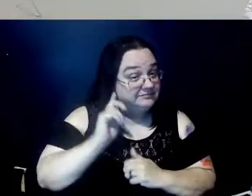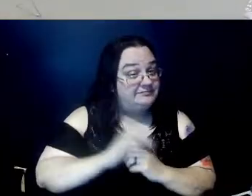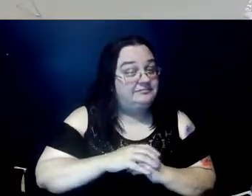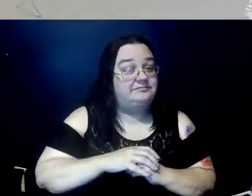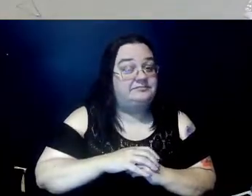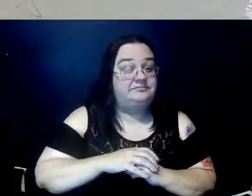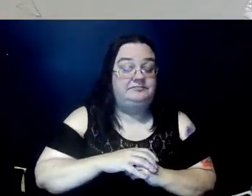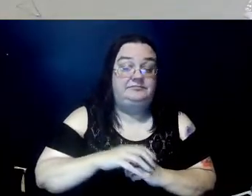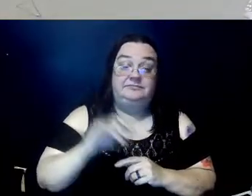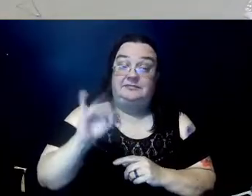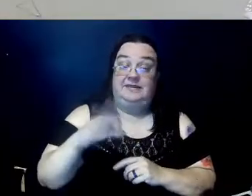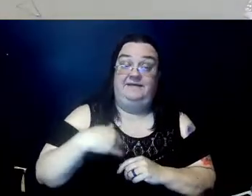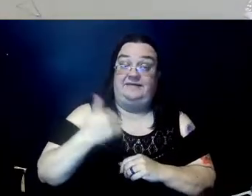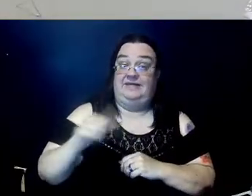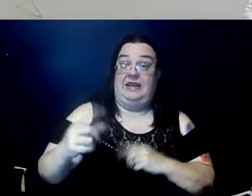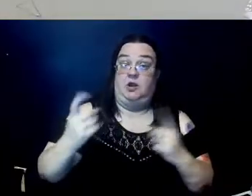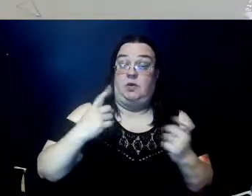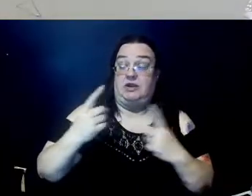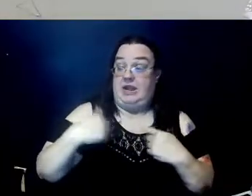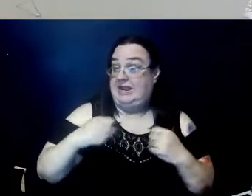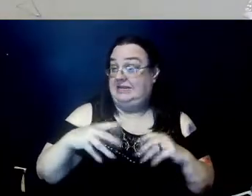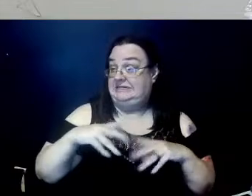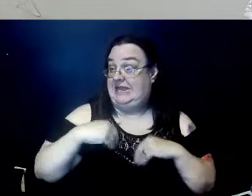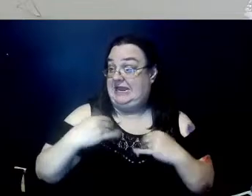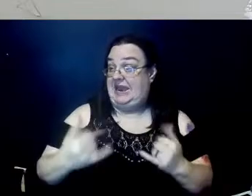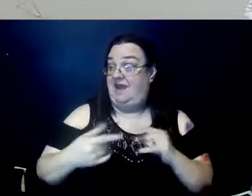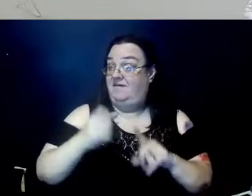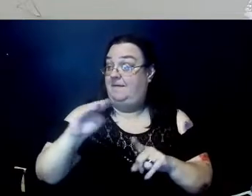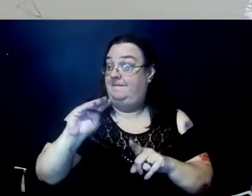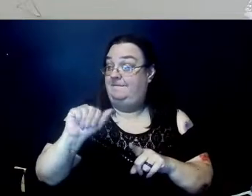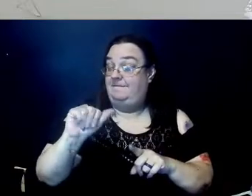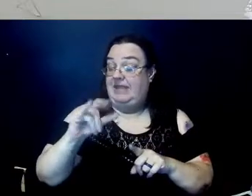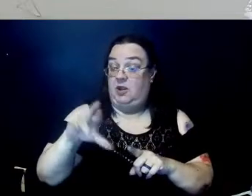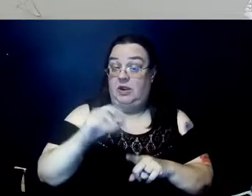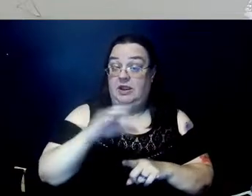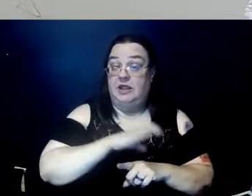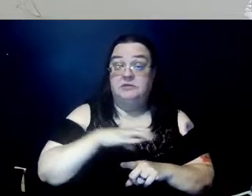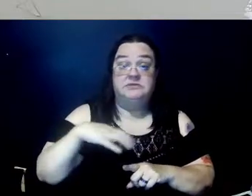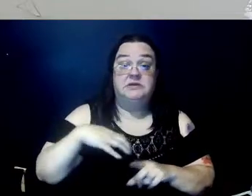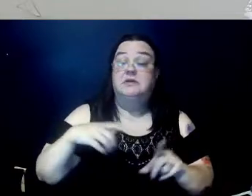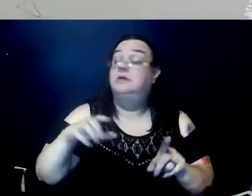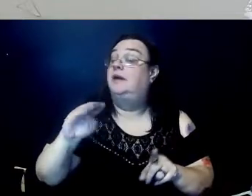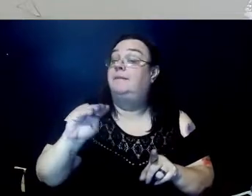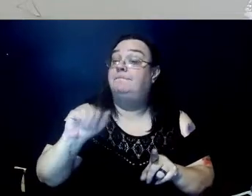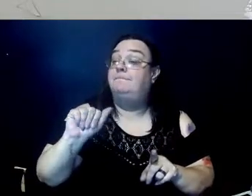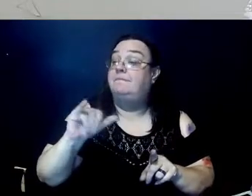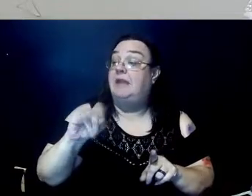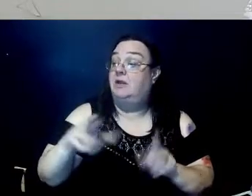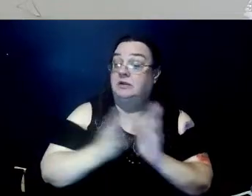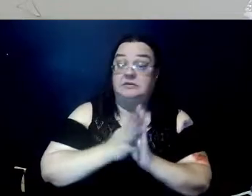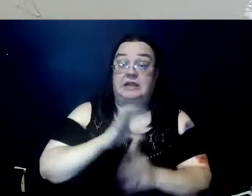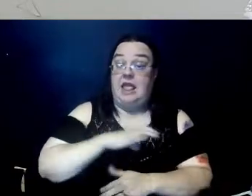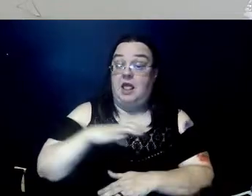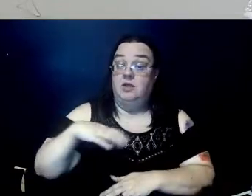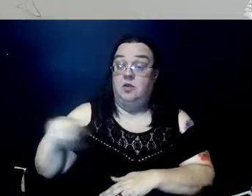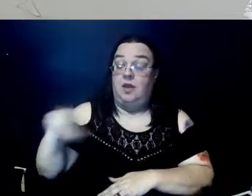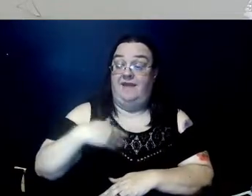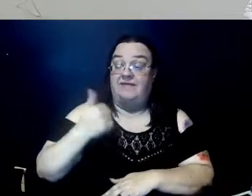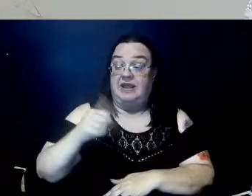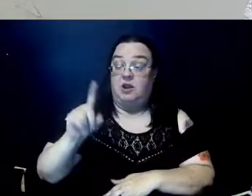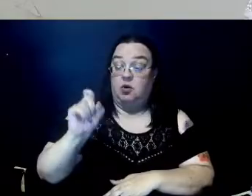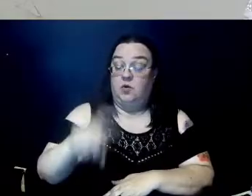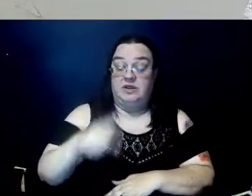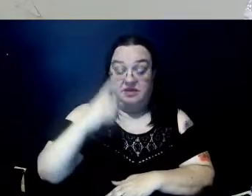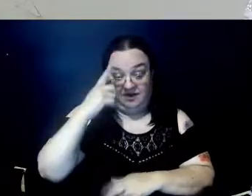If there are any questions, I can take them now from the mayor and council. Council, any questions for the youth council